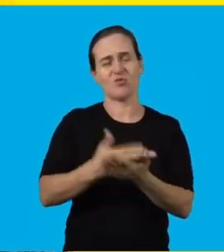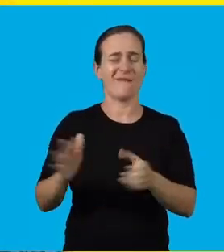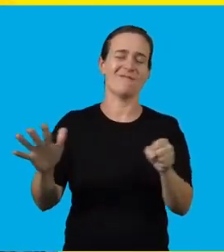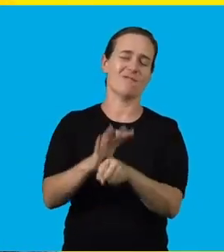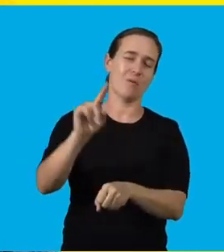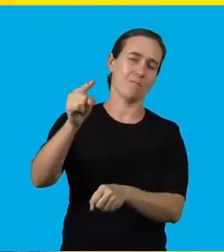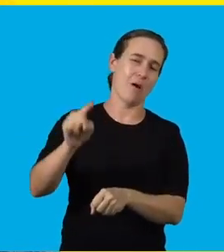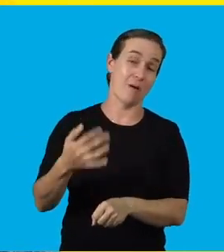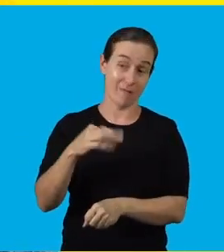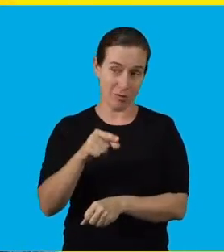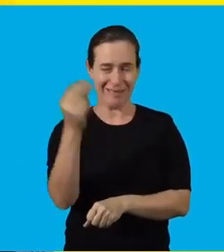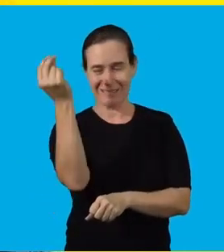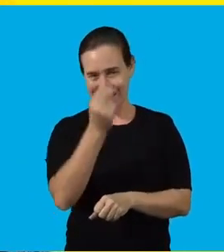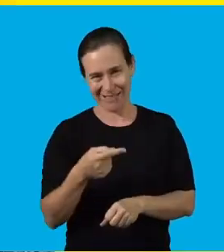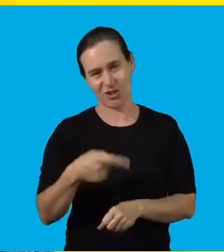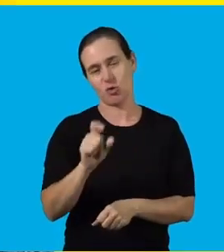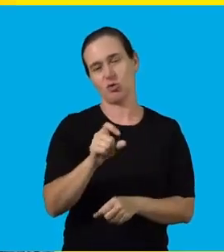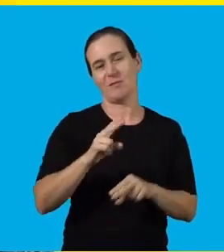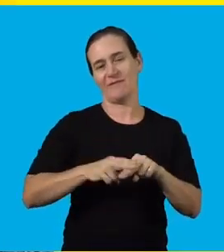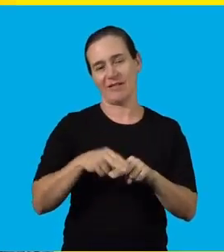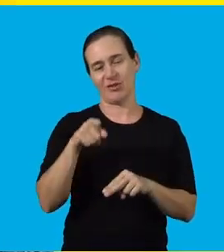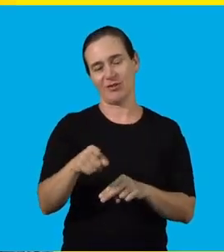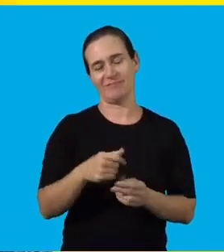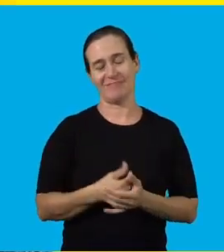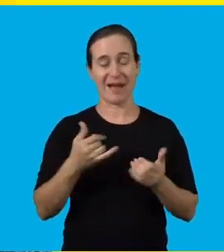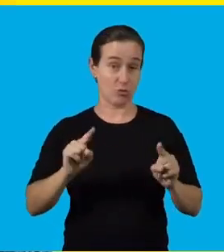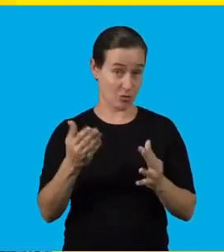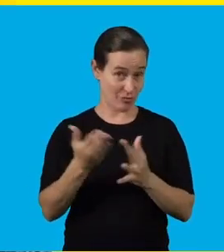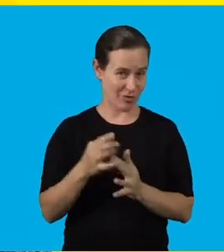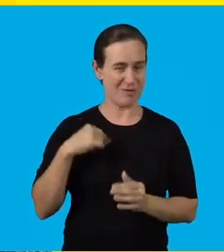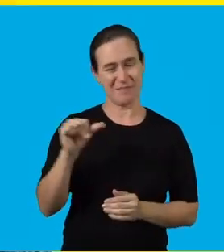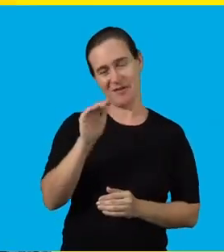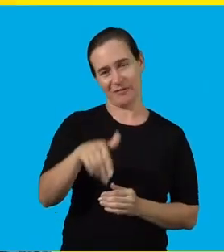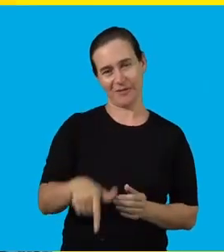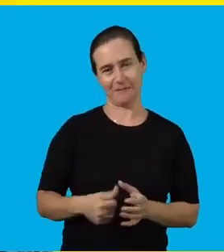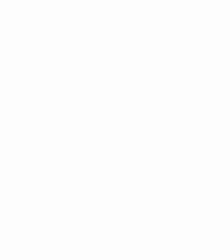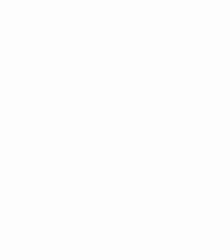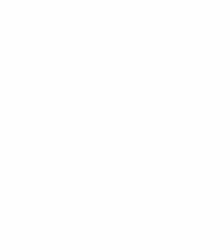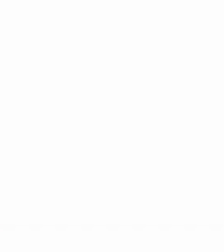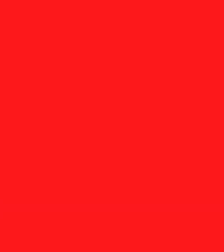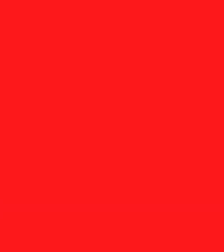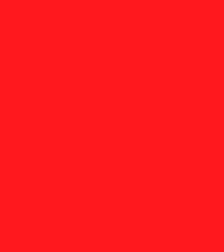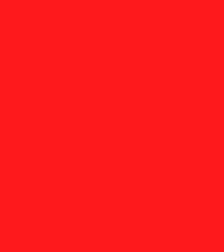to get full marks in the sketching a cubic function question in your exam. Let's take a quick break. We're back after this.